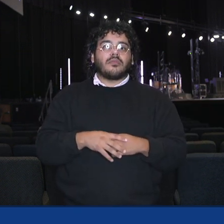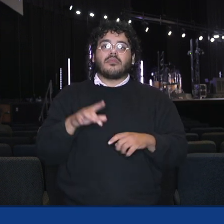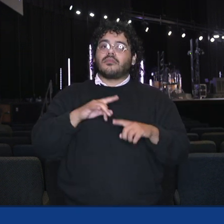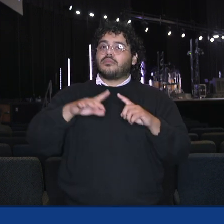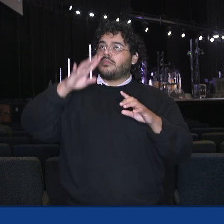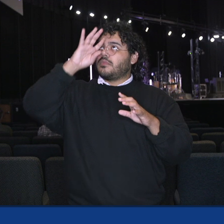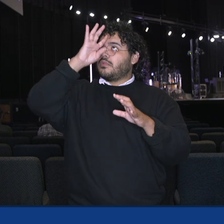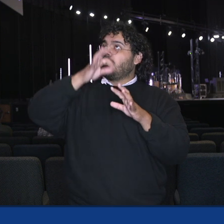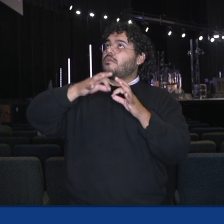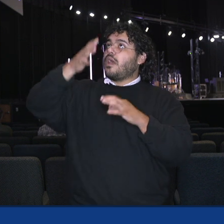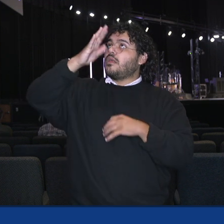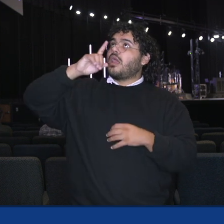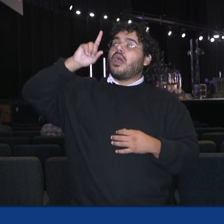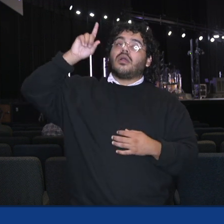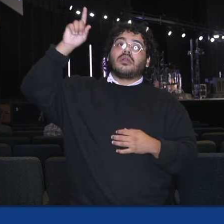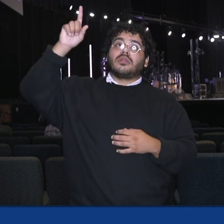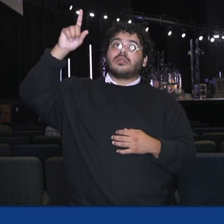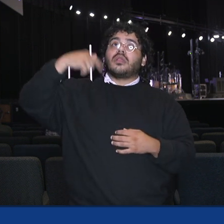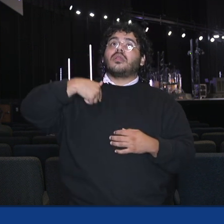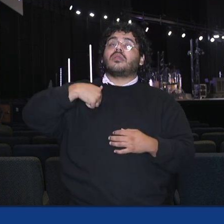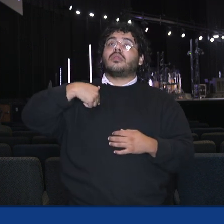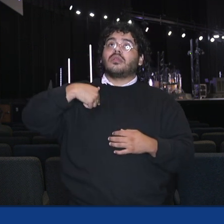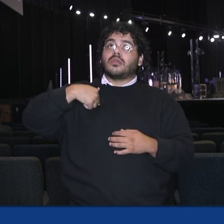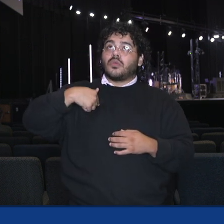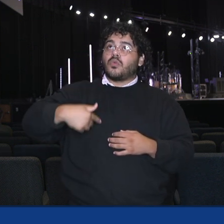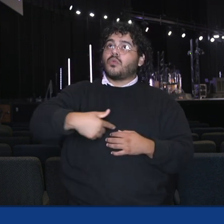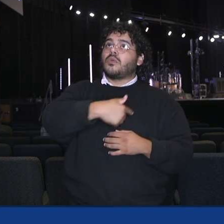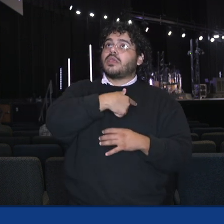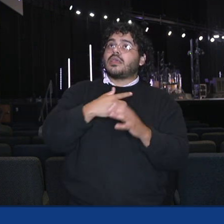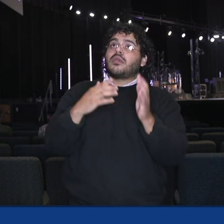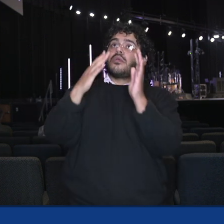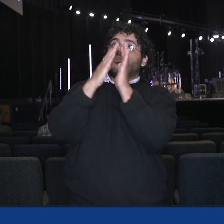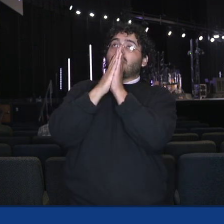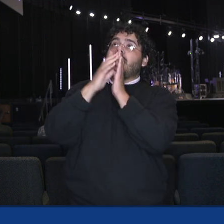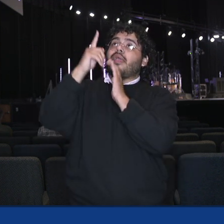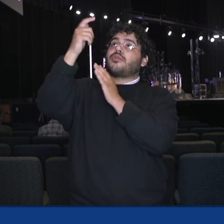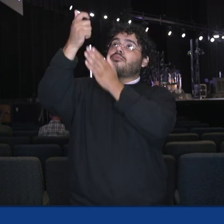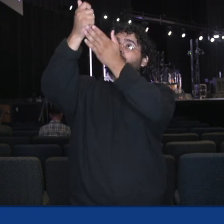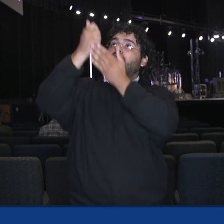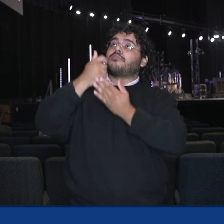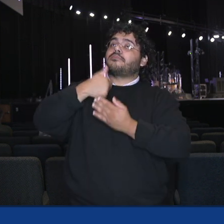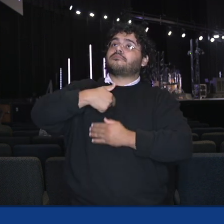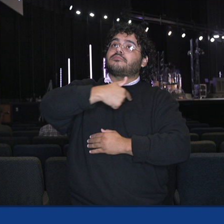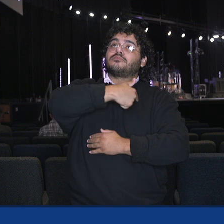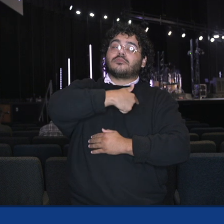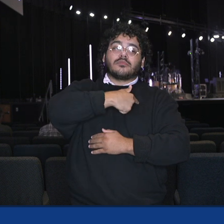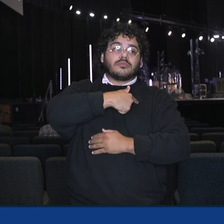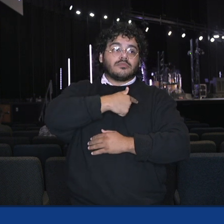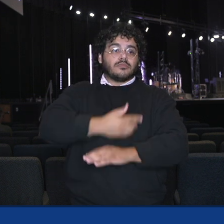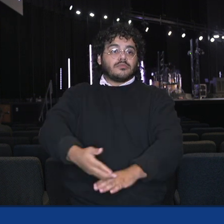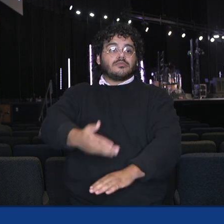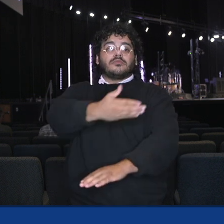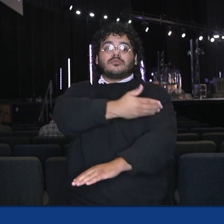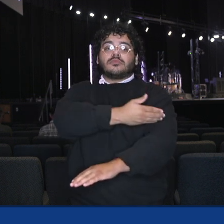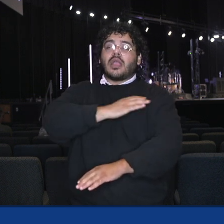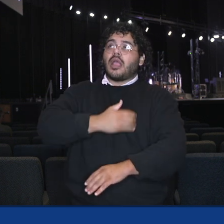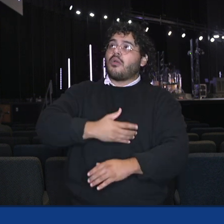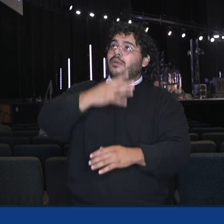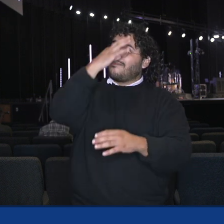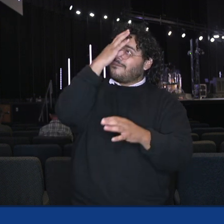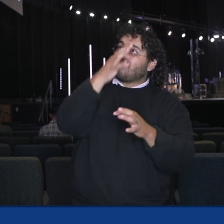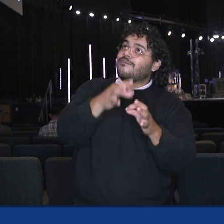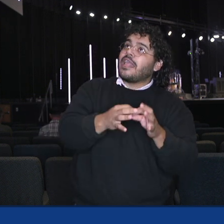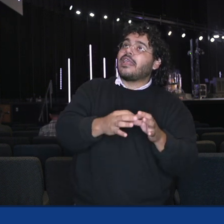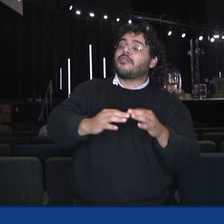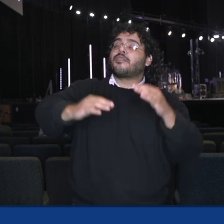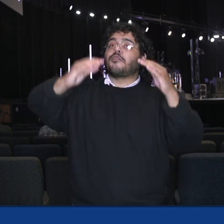Father God, we pray that you would help us grow in faith, in